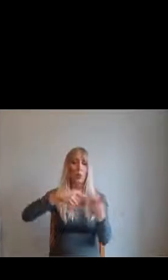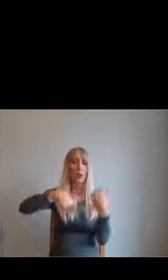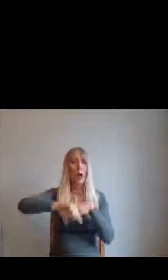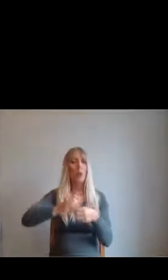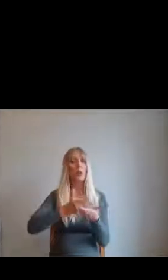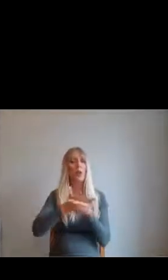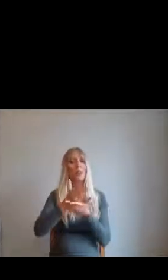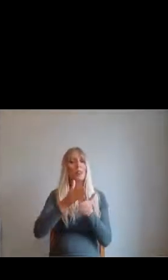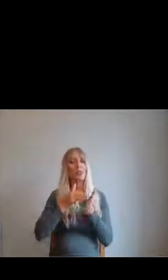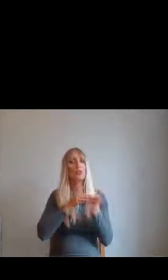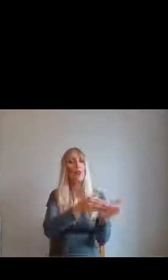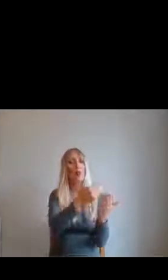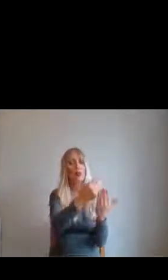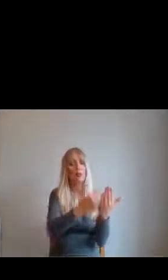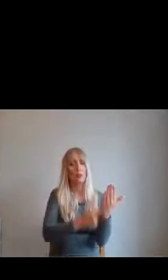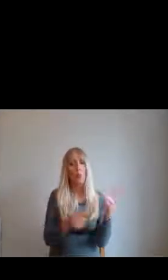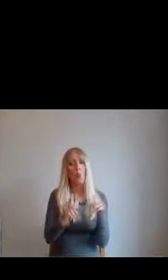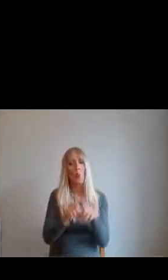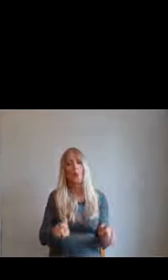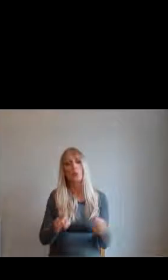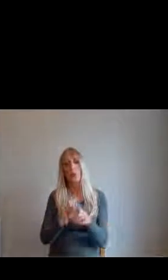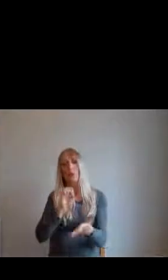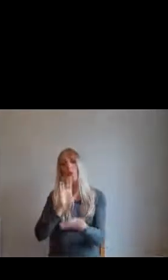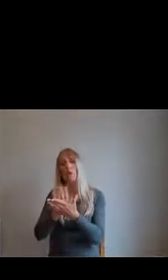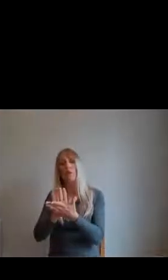on our consultation website.